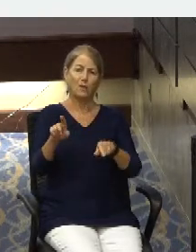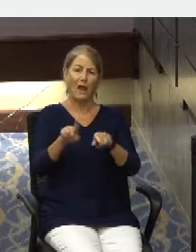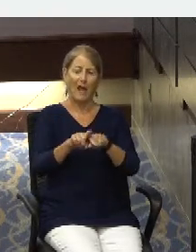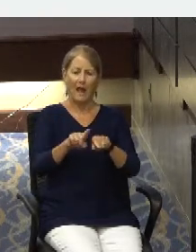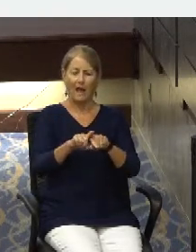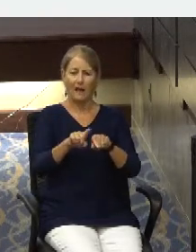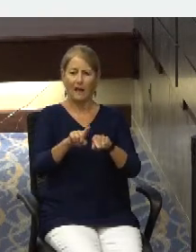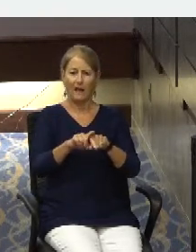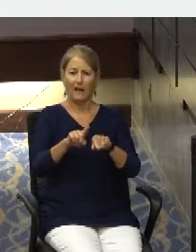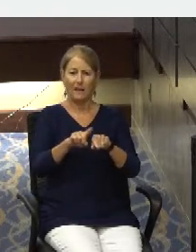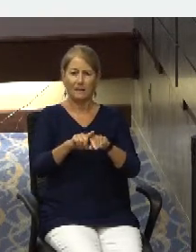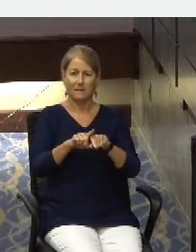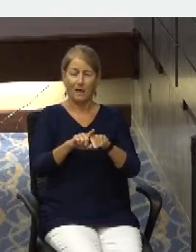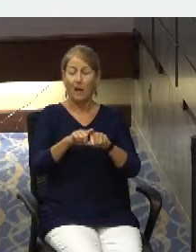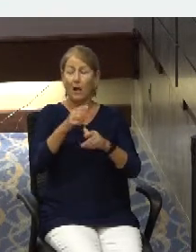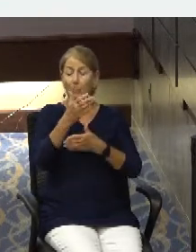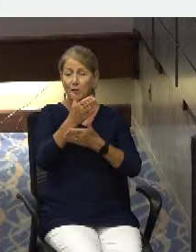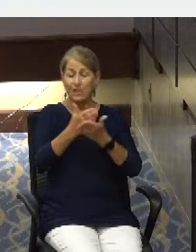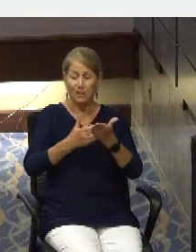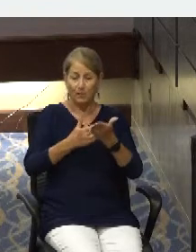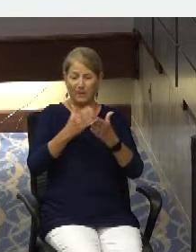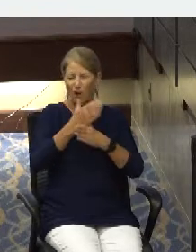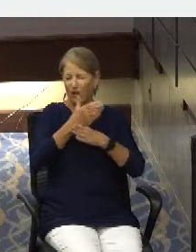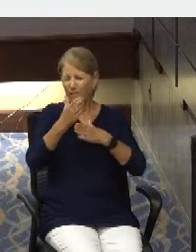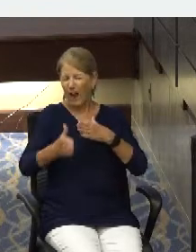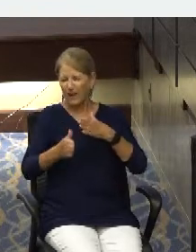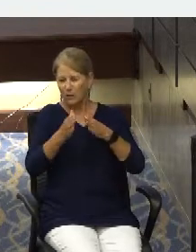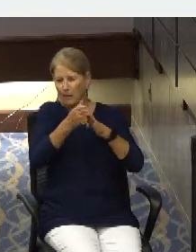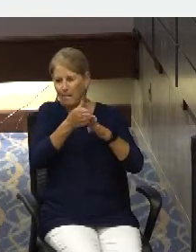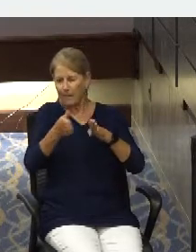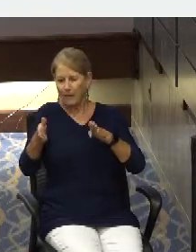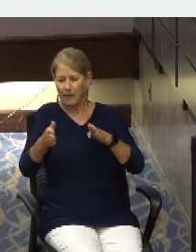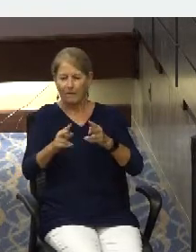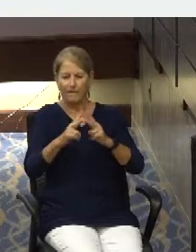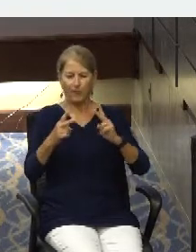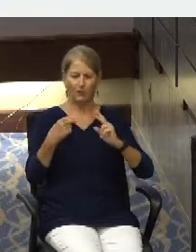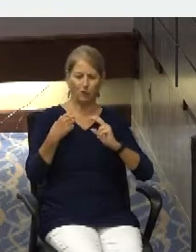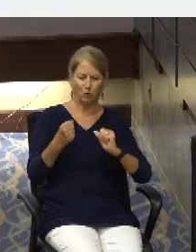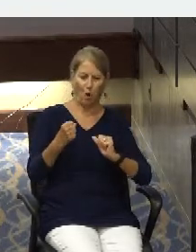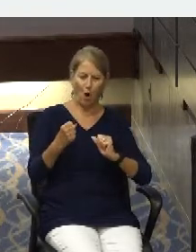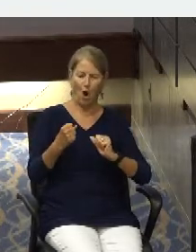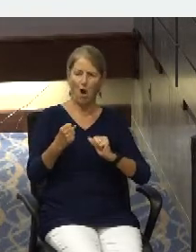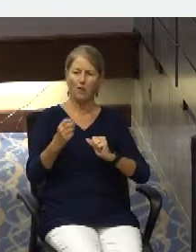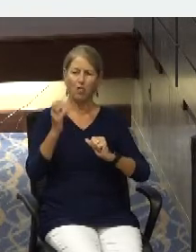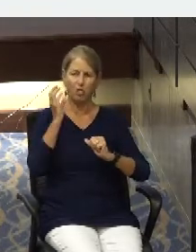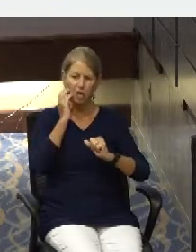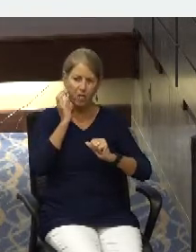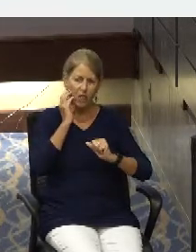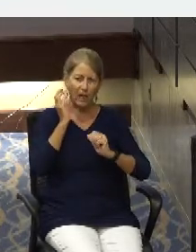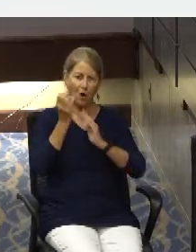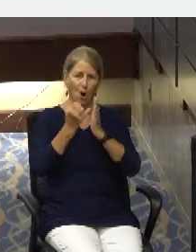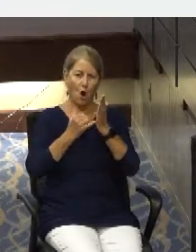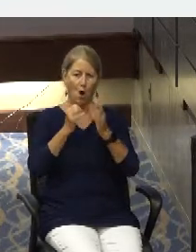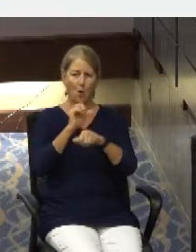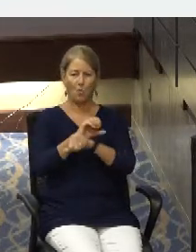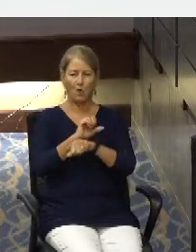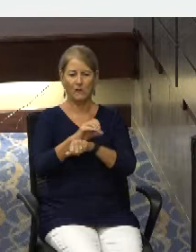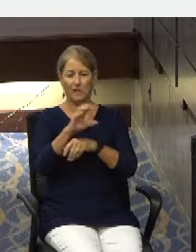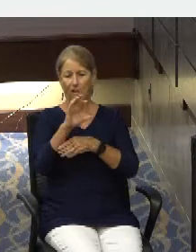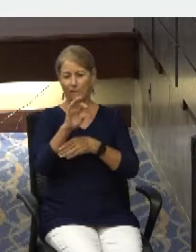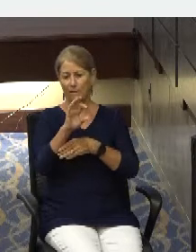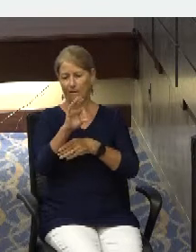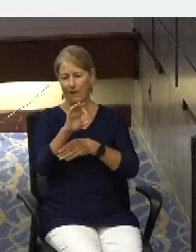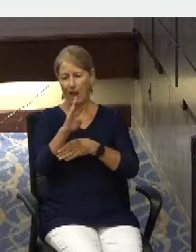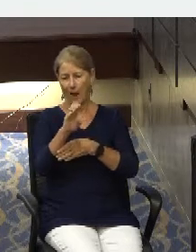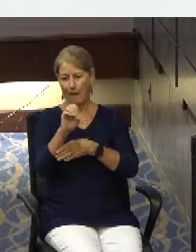or partitions. And they are very strong, heavy artworks. The fiber is